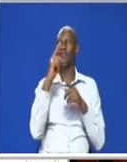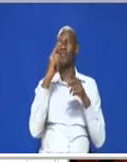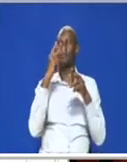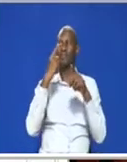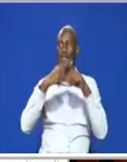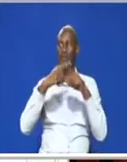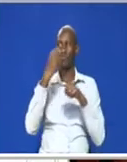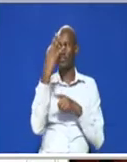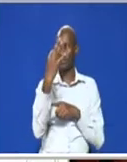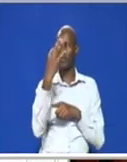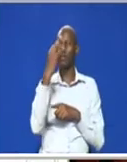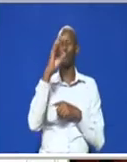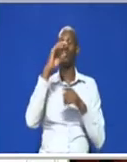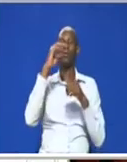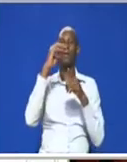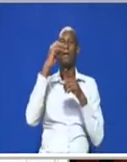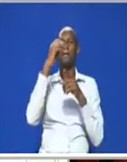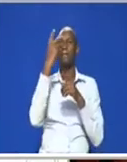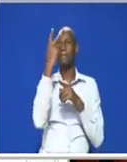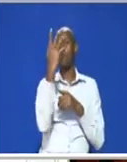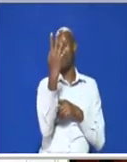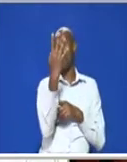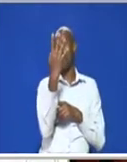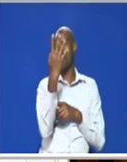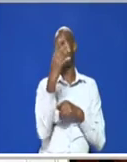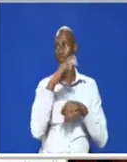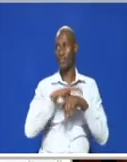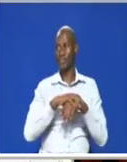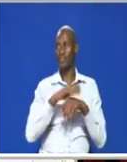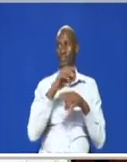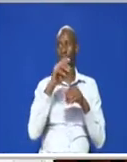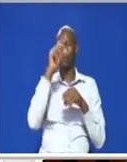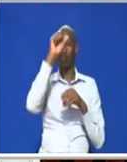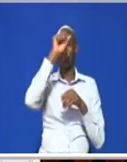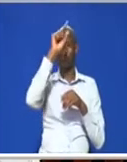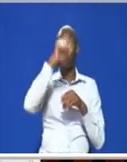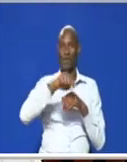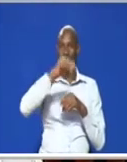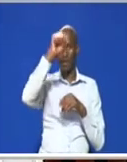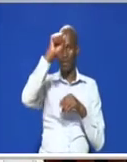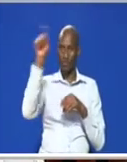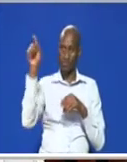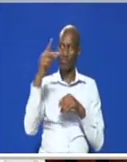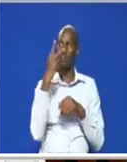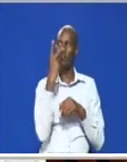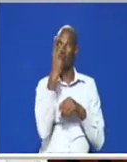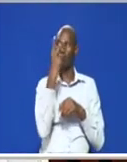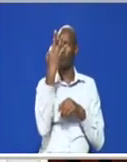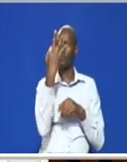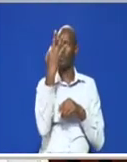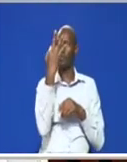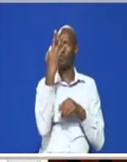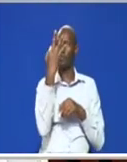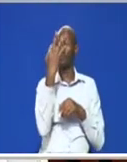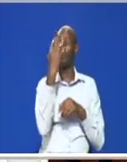3 to power 4. Now, to get the square root of 324, it will